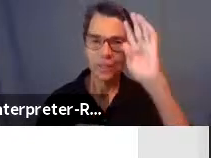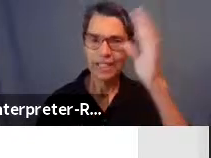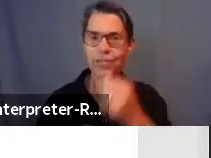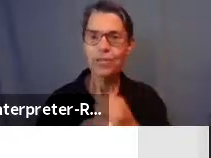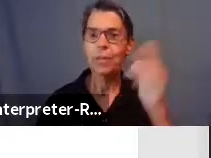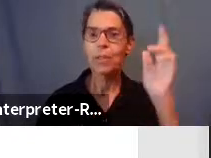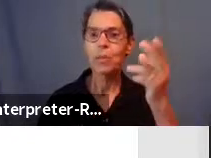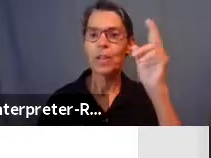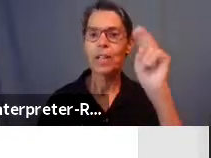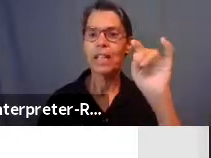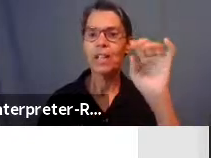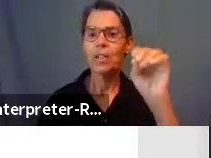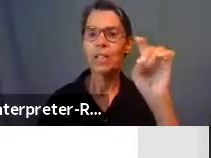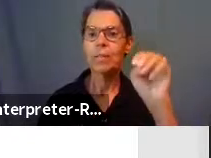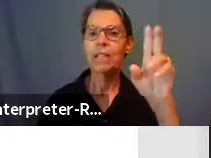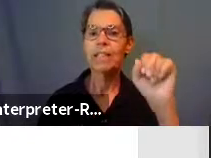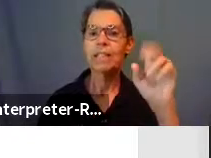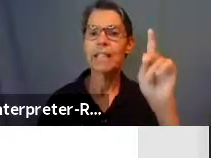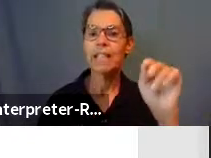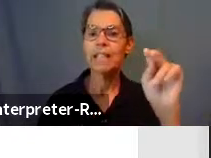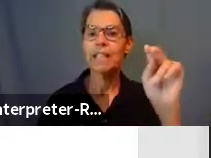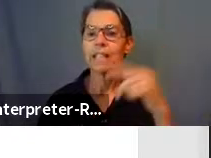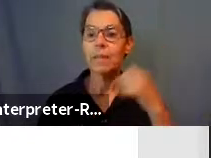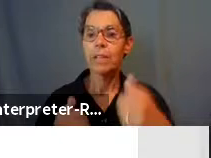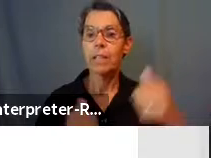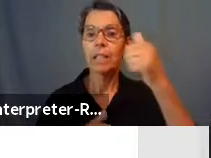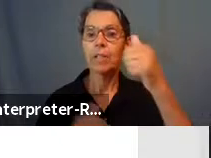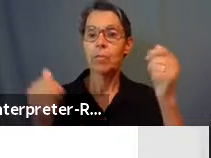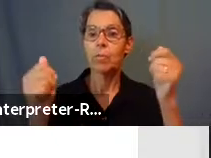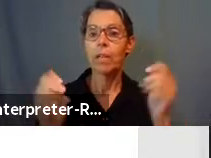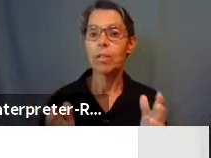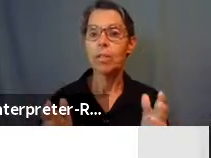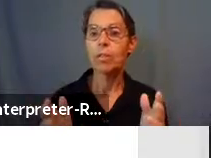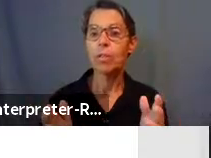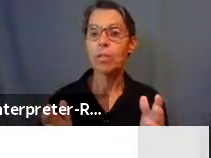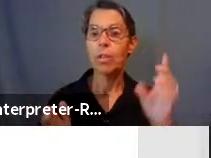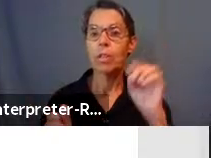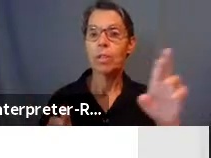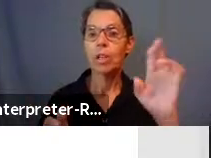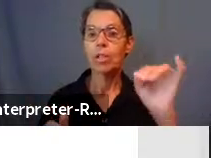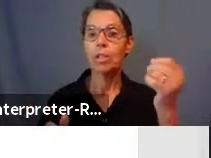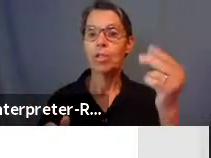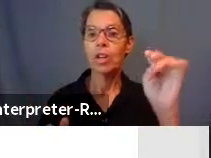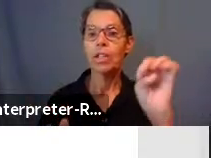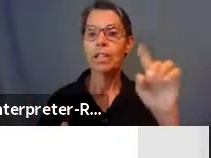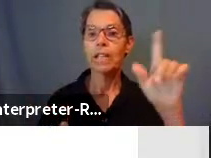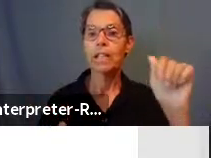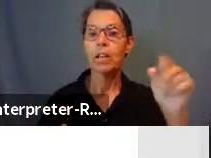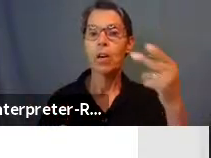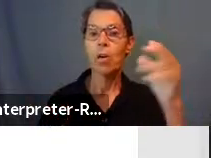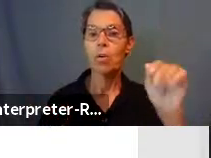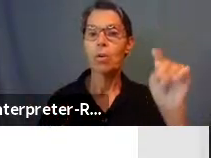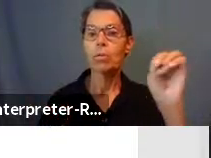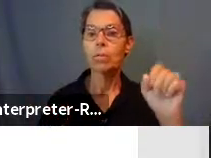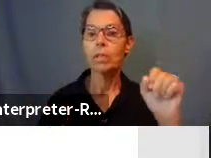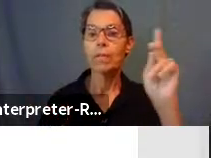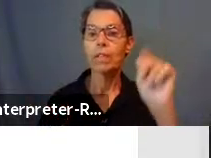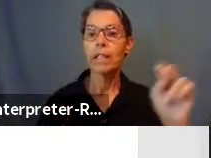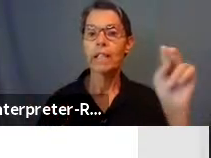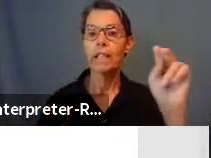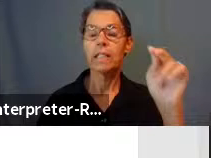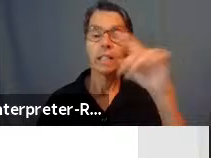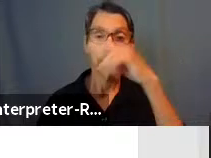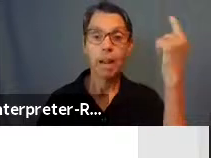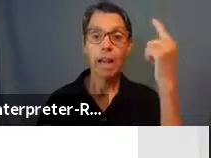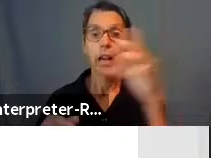historic Nicodemus, Kansas. I am the Executive Director. I am Dr. John L. Holmes of the Kansas Black Farmers